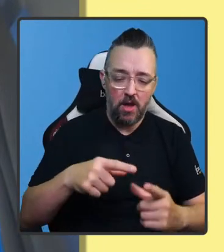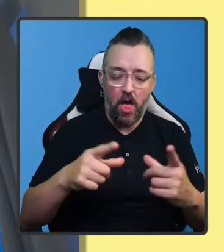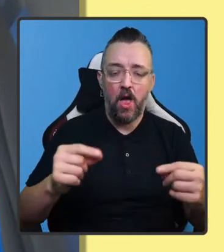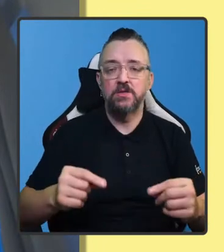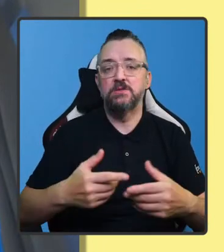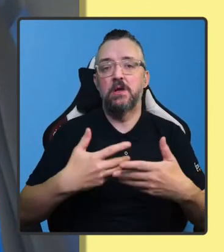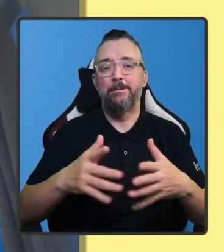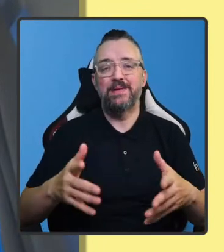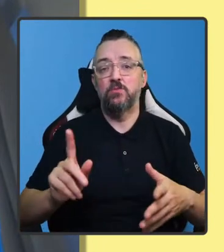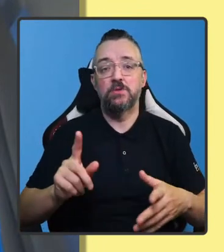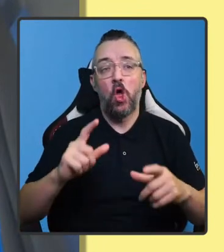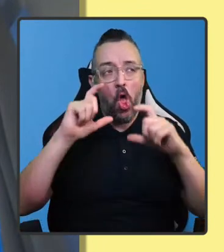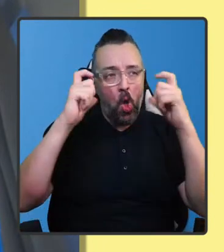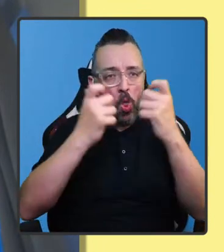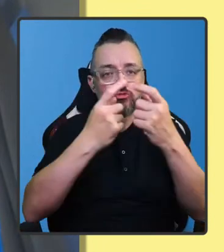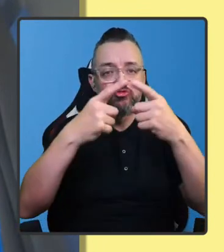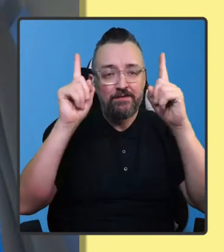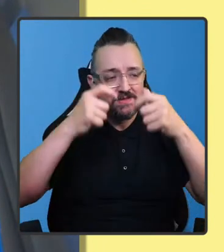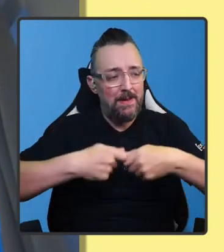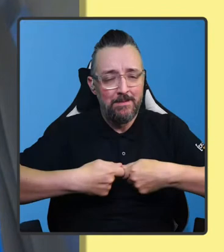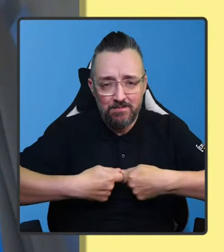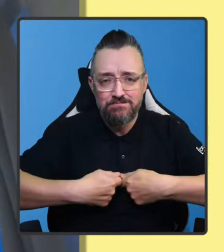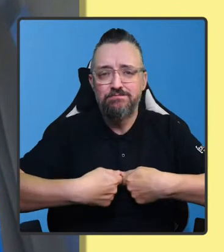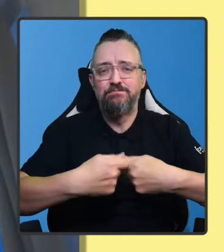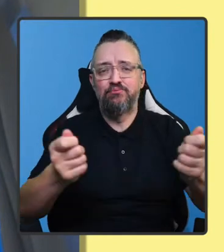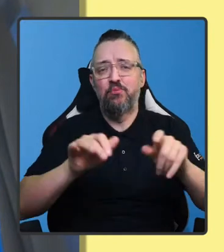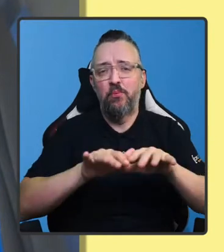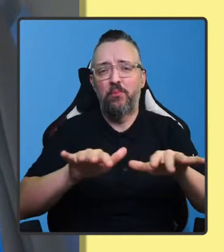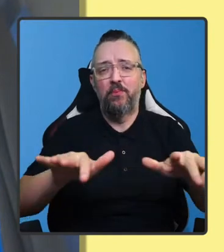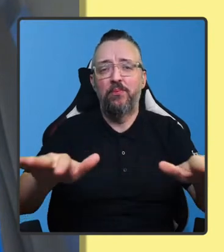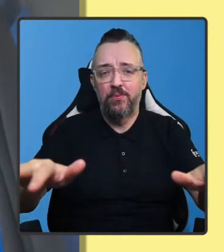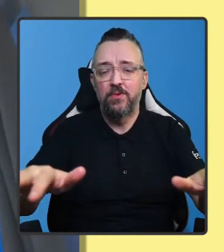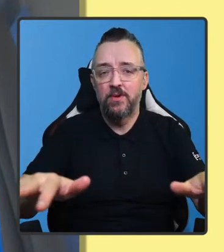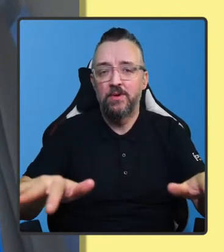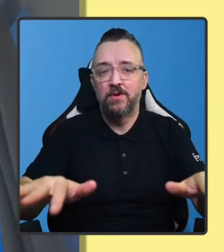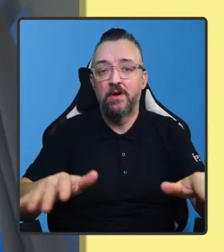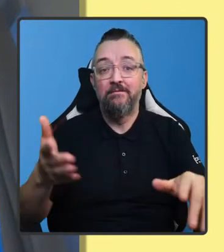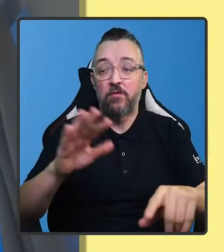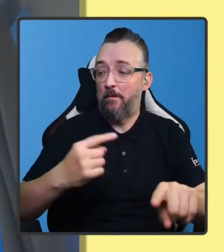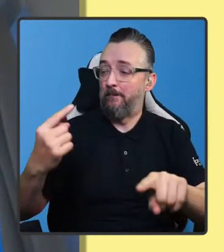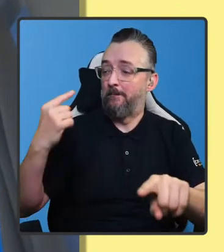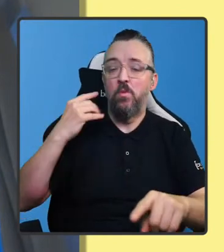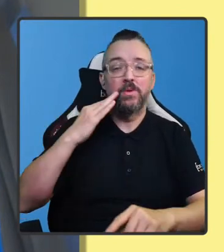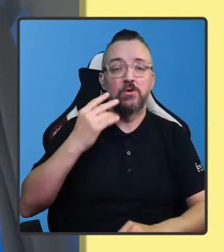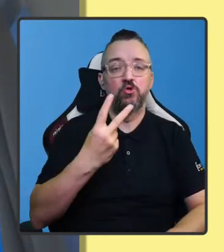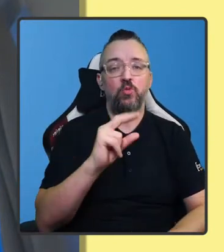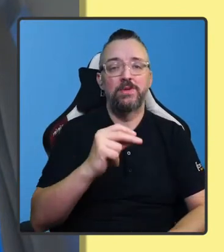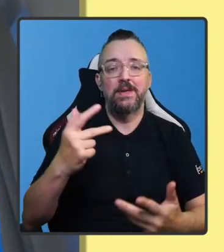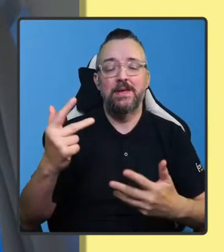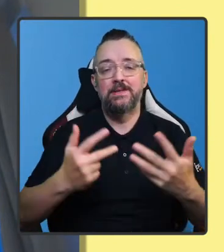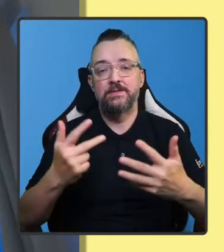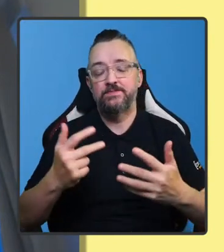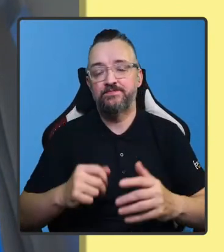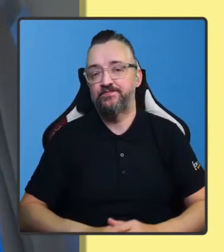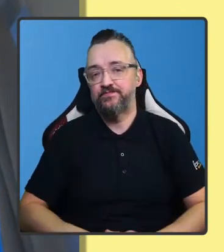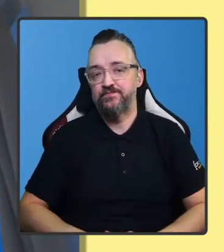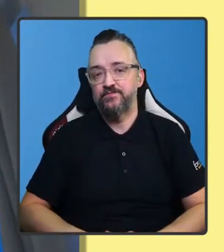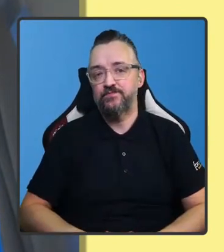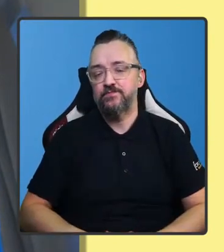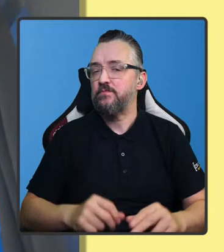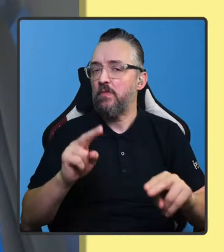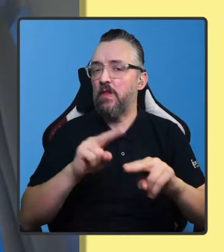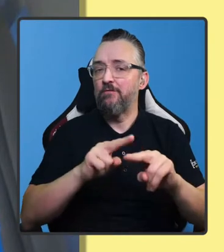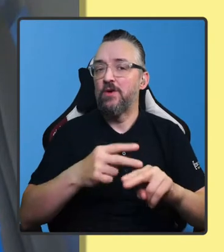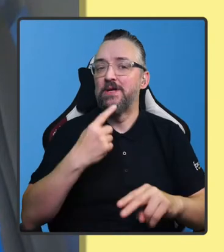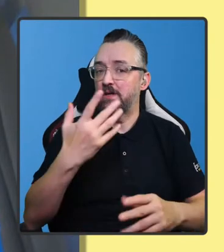every college and university in Scotland since 2018. As Fiona said, it's difficult, isn't it?